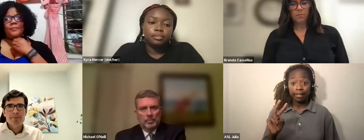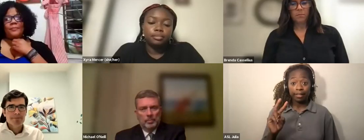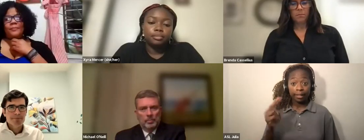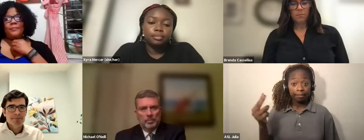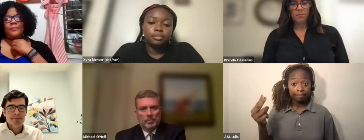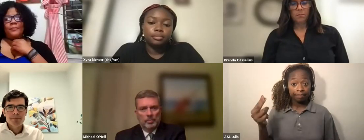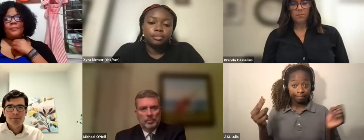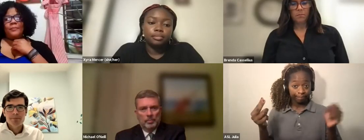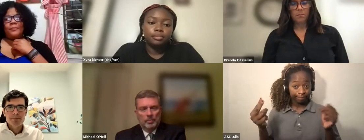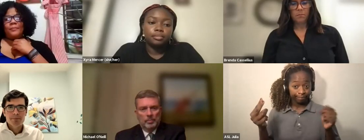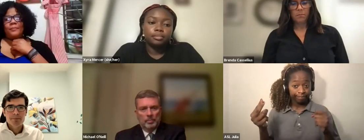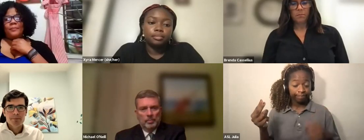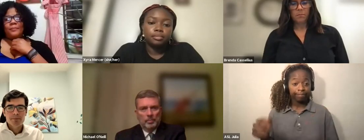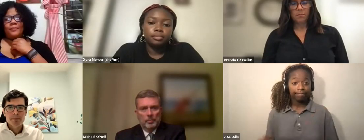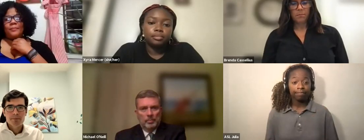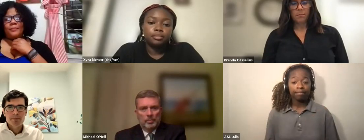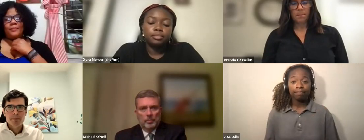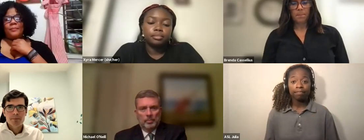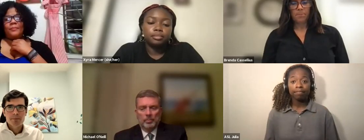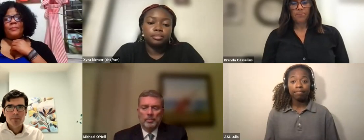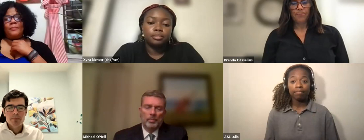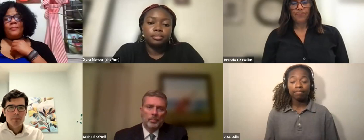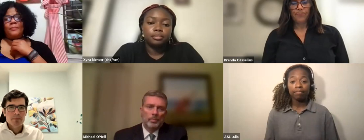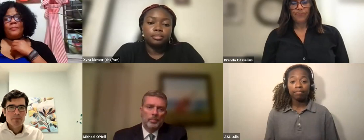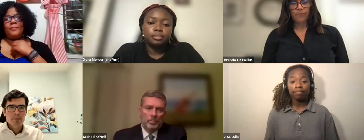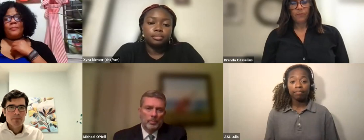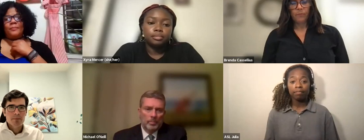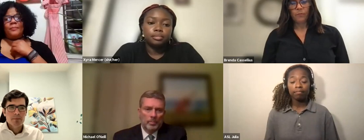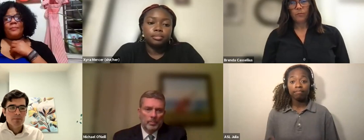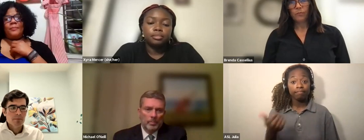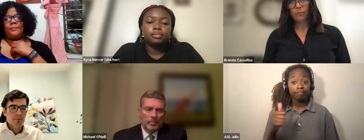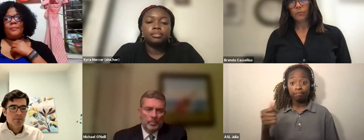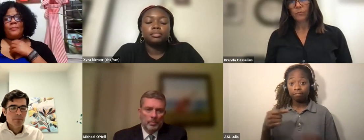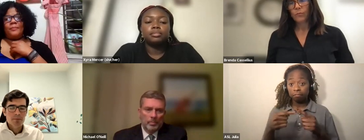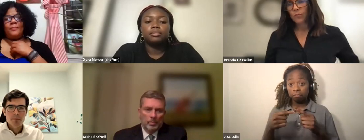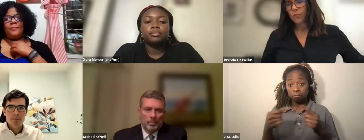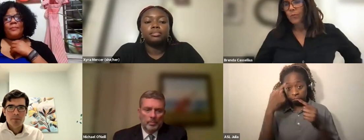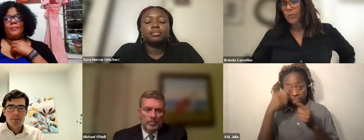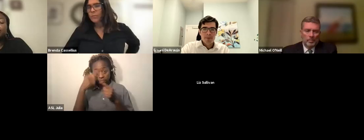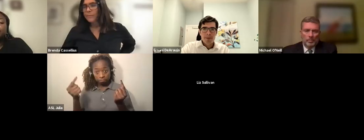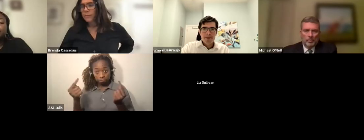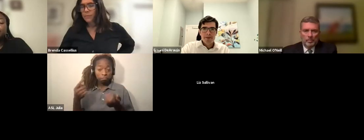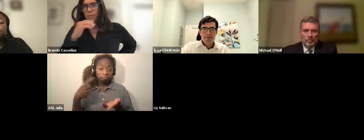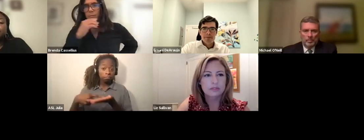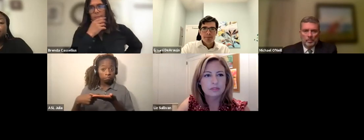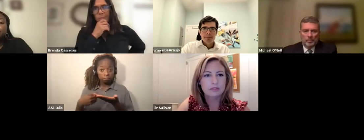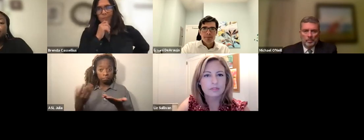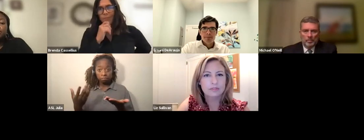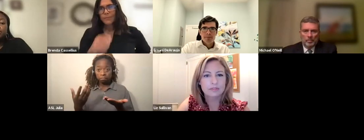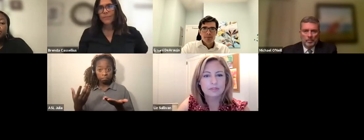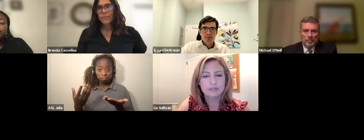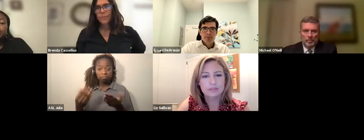second thank you um is there any discussion or objection to the motion no thank